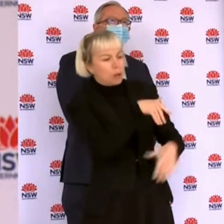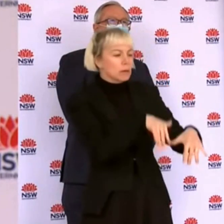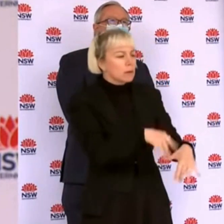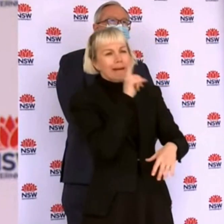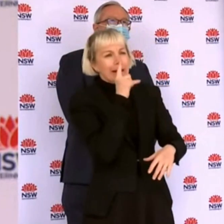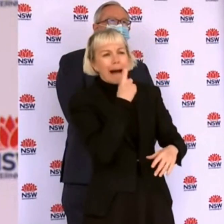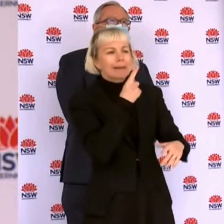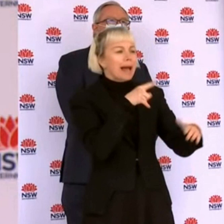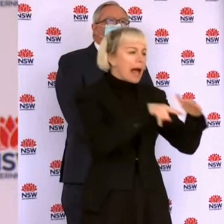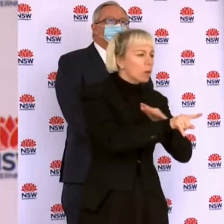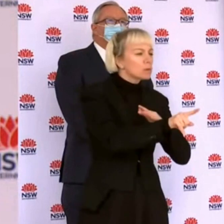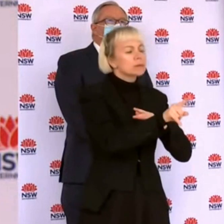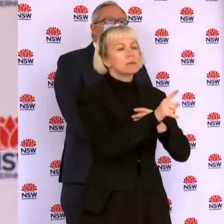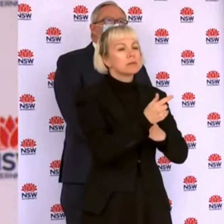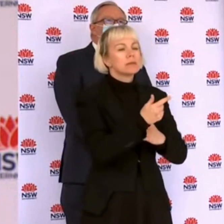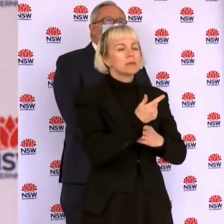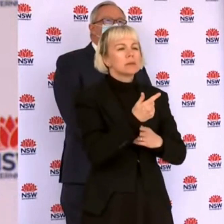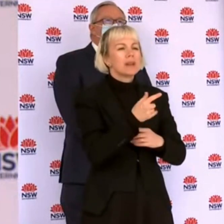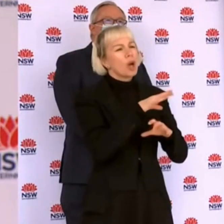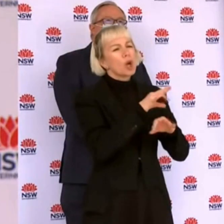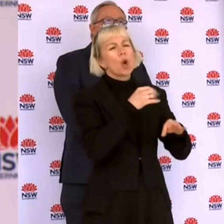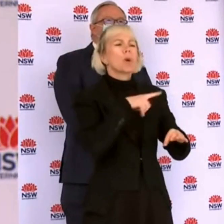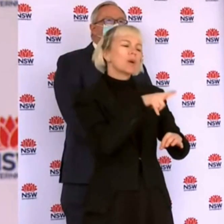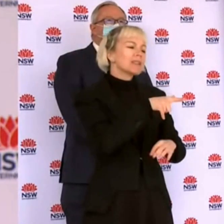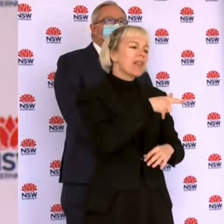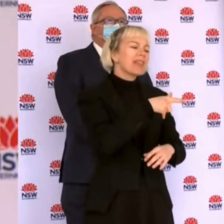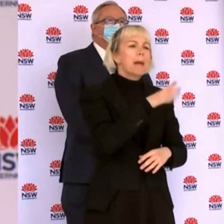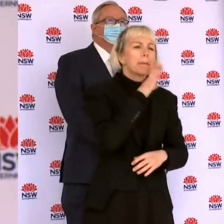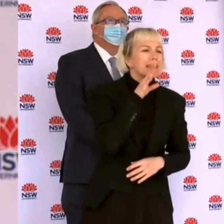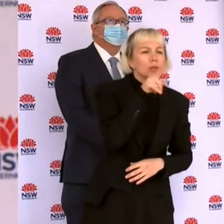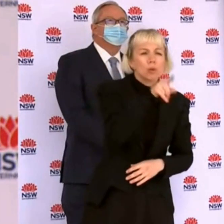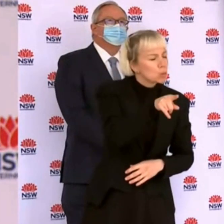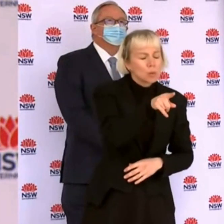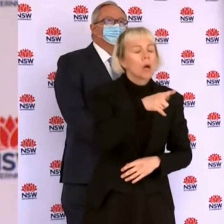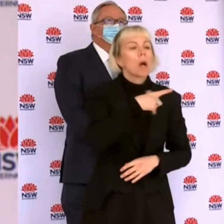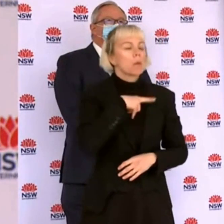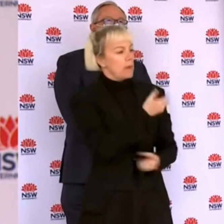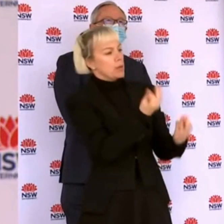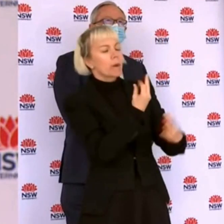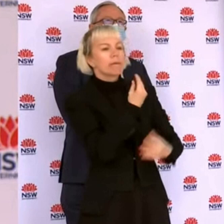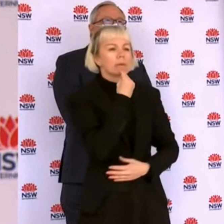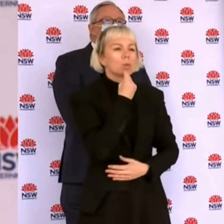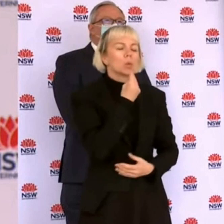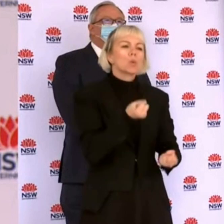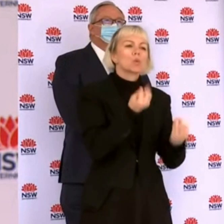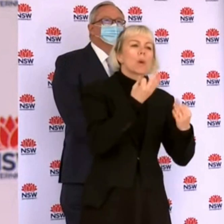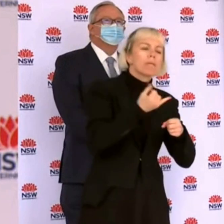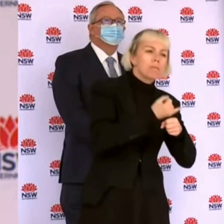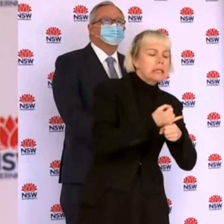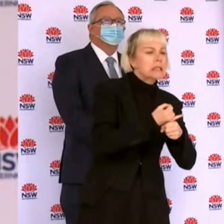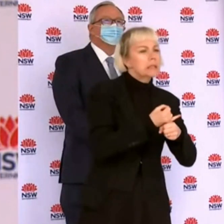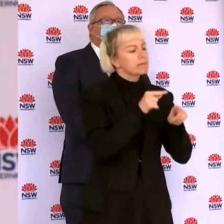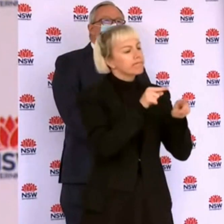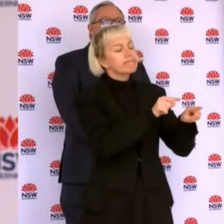It's not because the person wants to see you. It's because you absolutely need to be there to either deliver